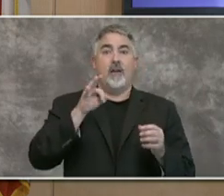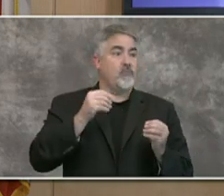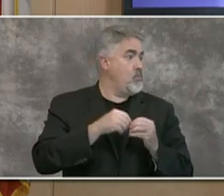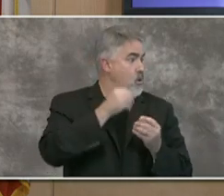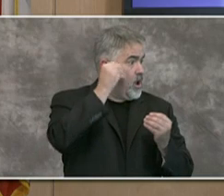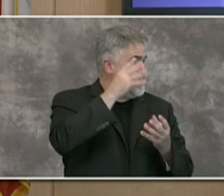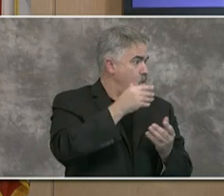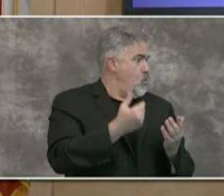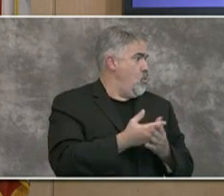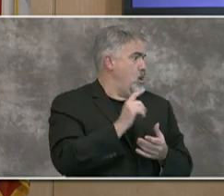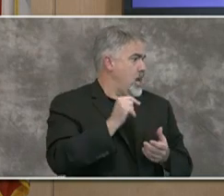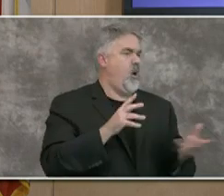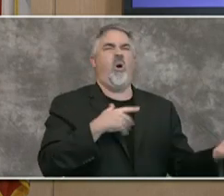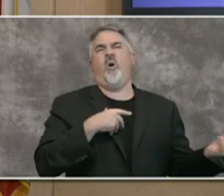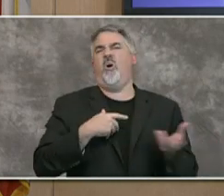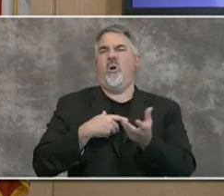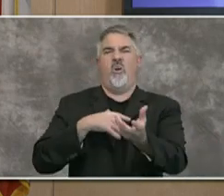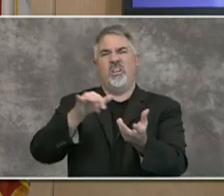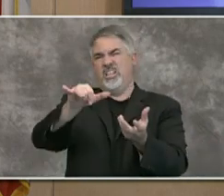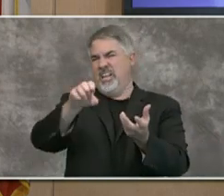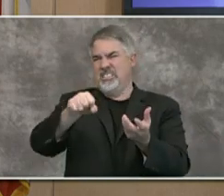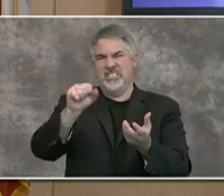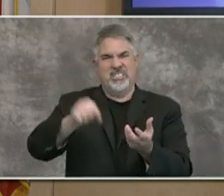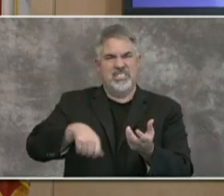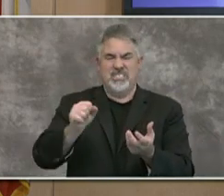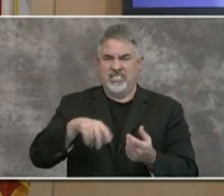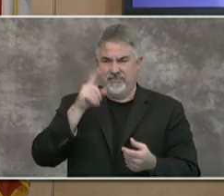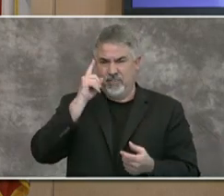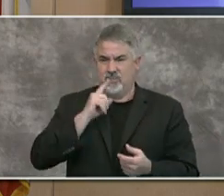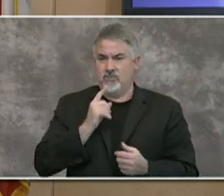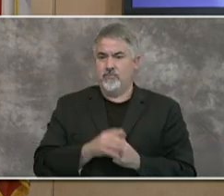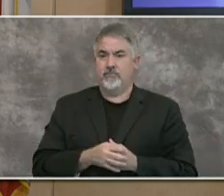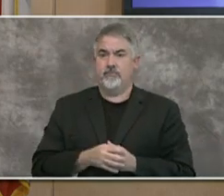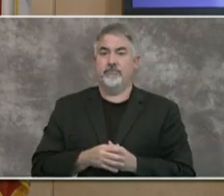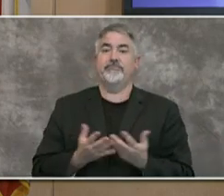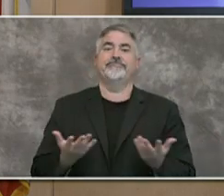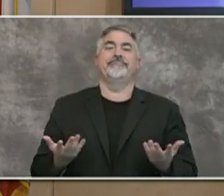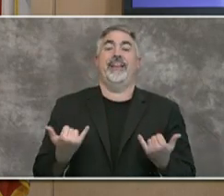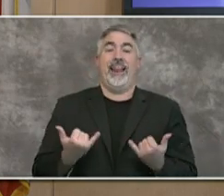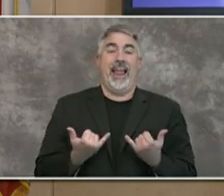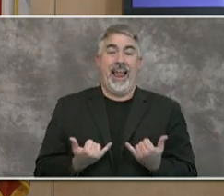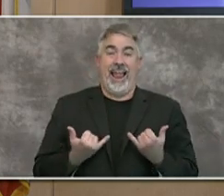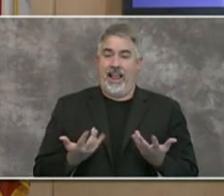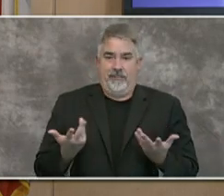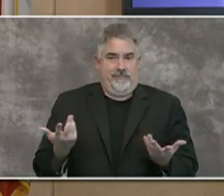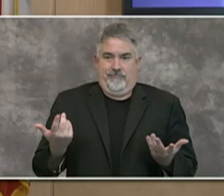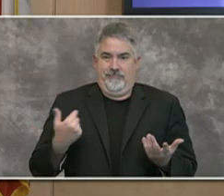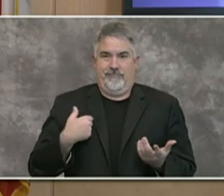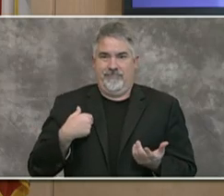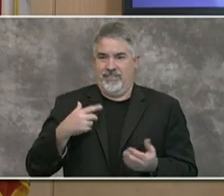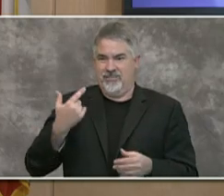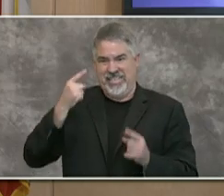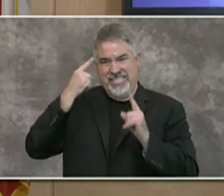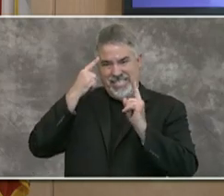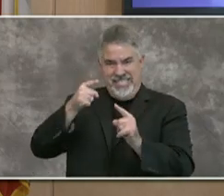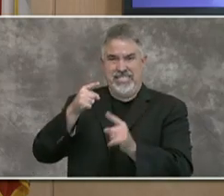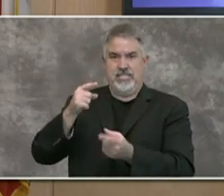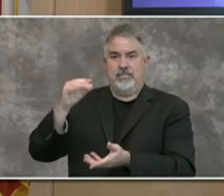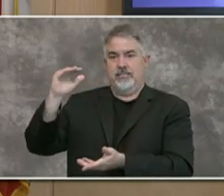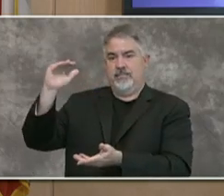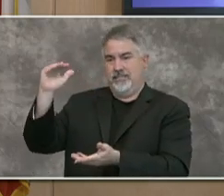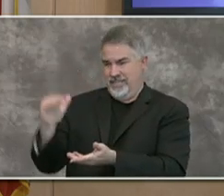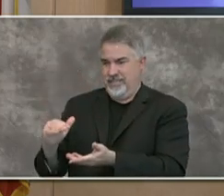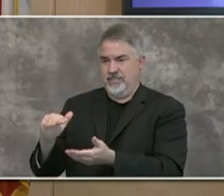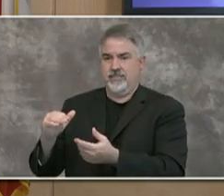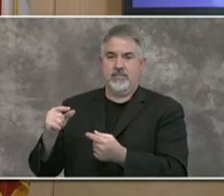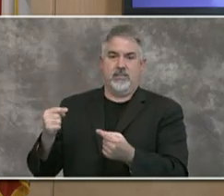the meantime, what we all have to do is what we know works. Efforts to flatten the curve, efforts to raise the bar, and every day that goes by, we hope